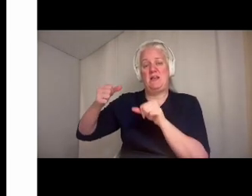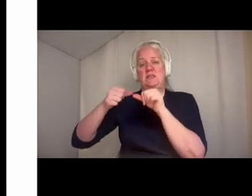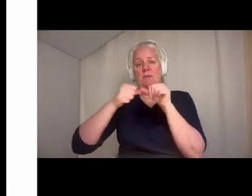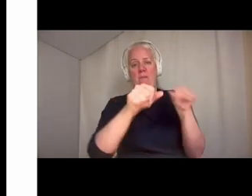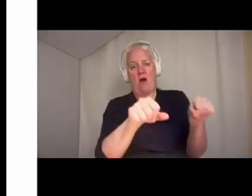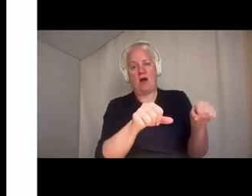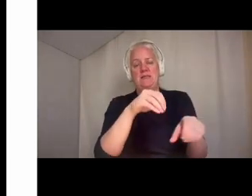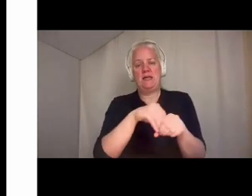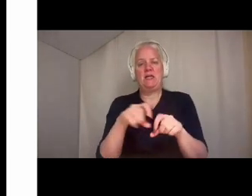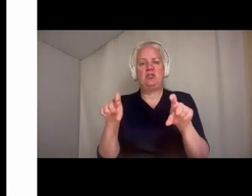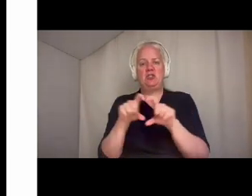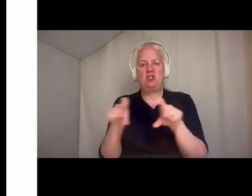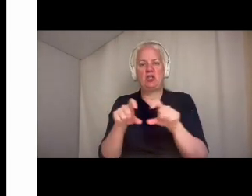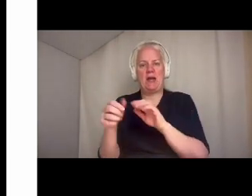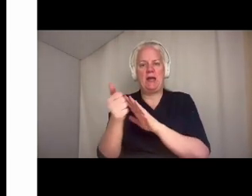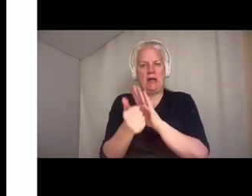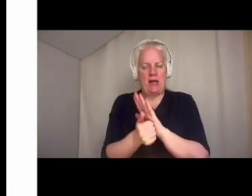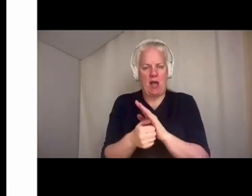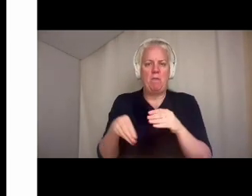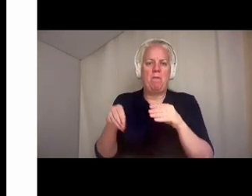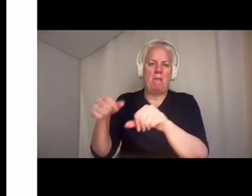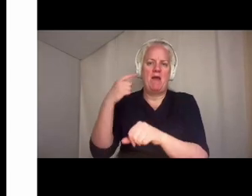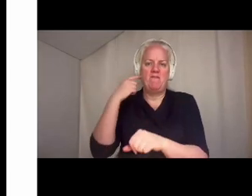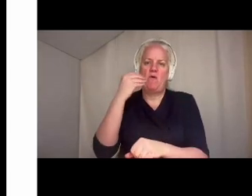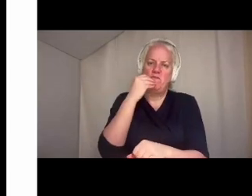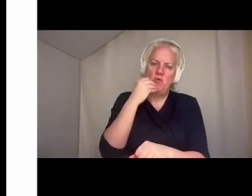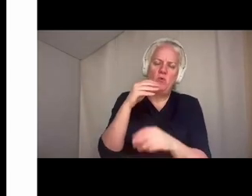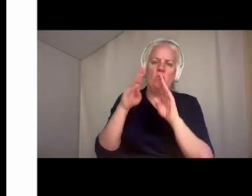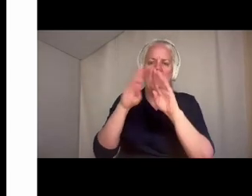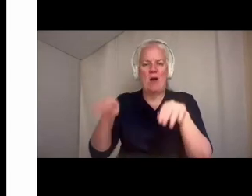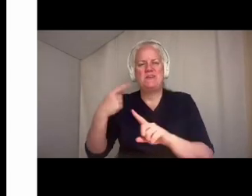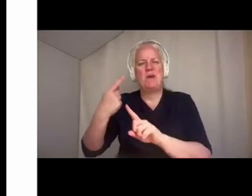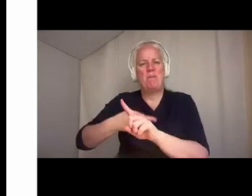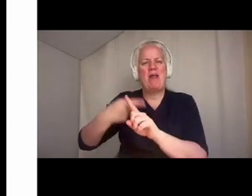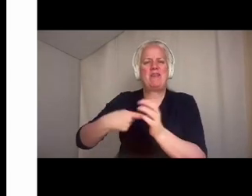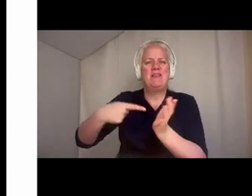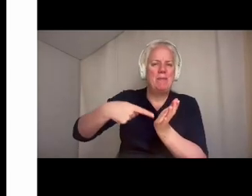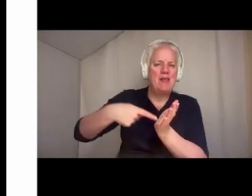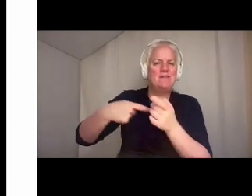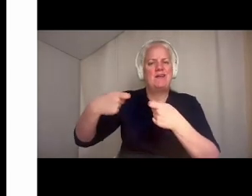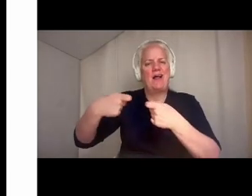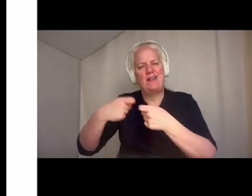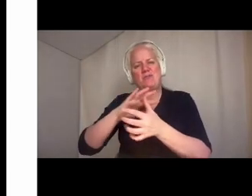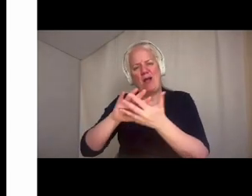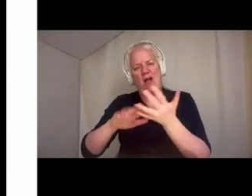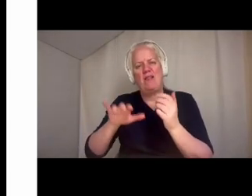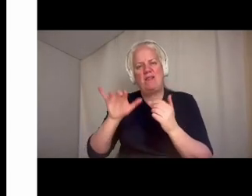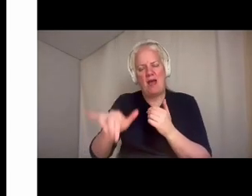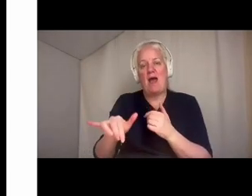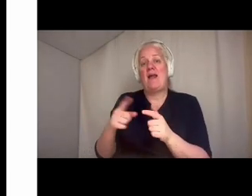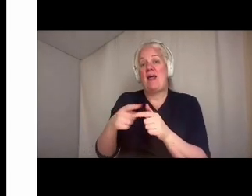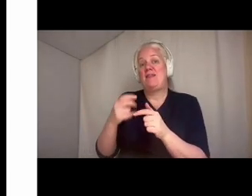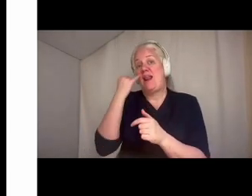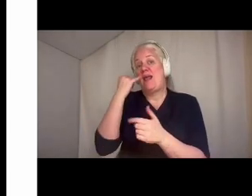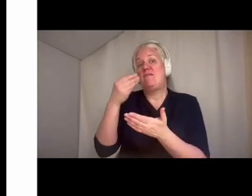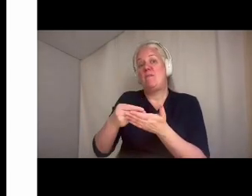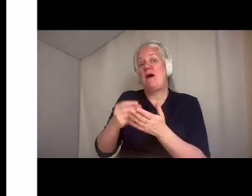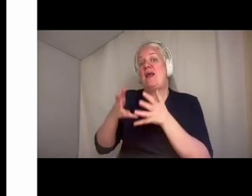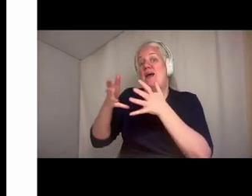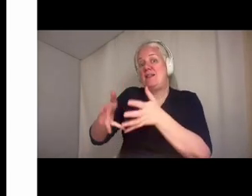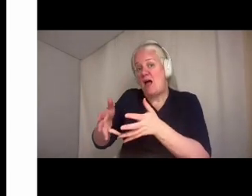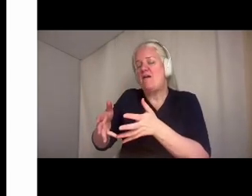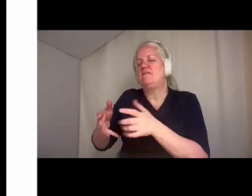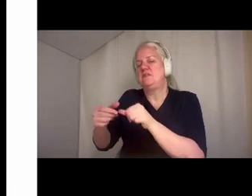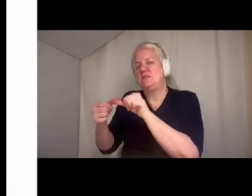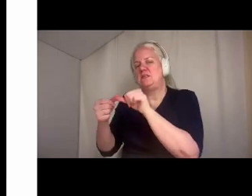your checking account to pay for food, housing, all your monthly bills, and then deposit any extra funds into your